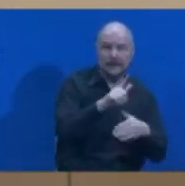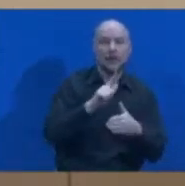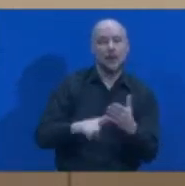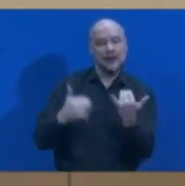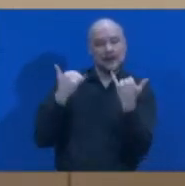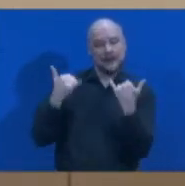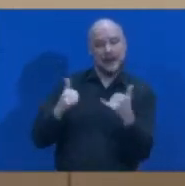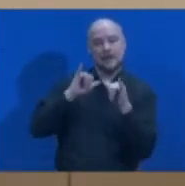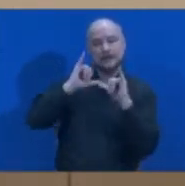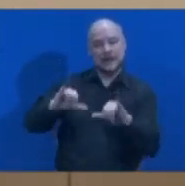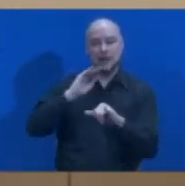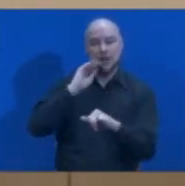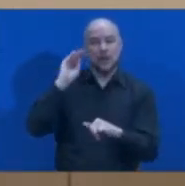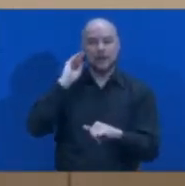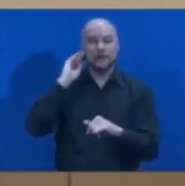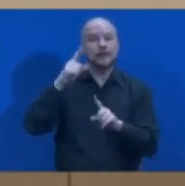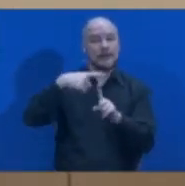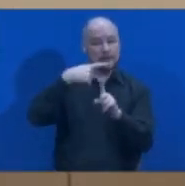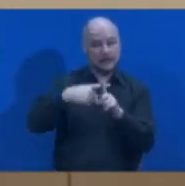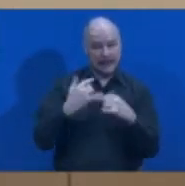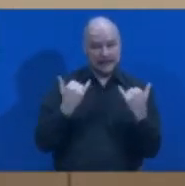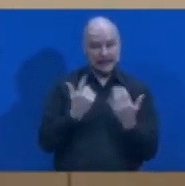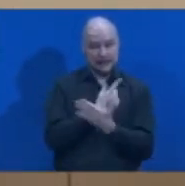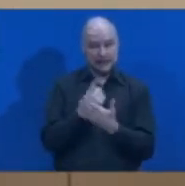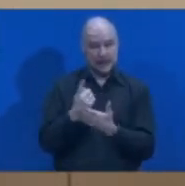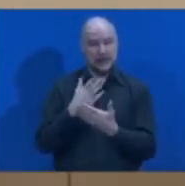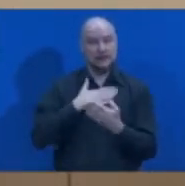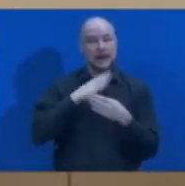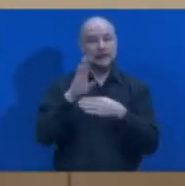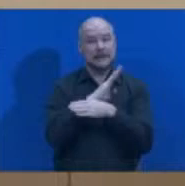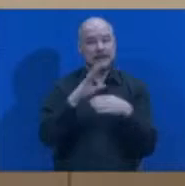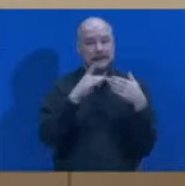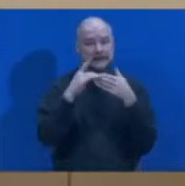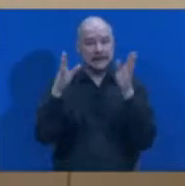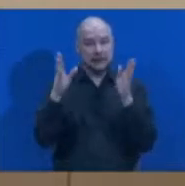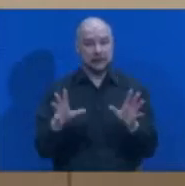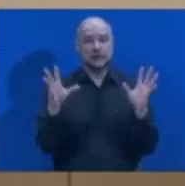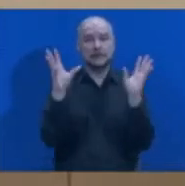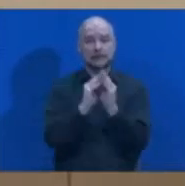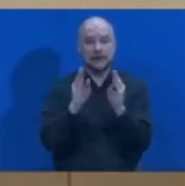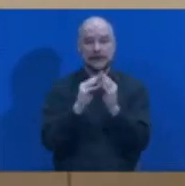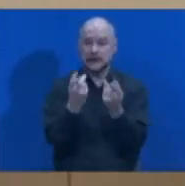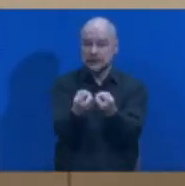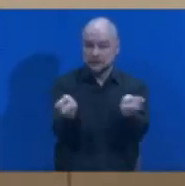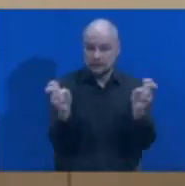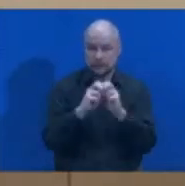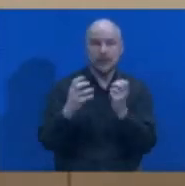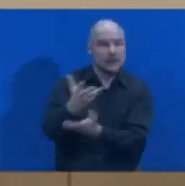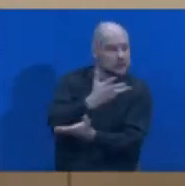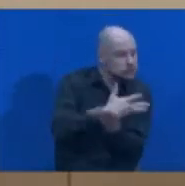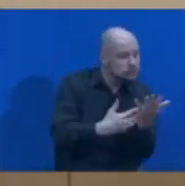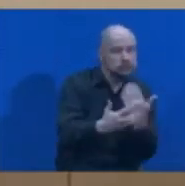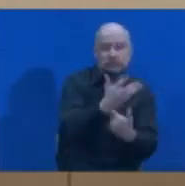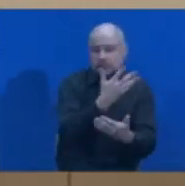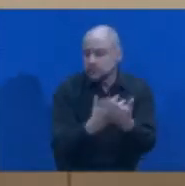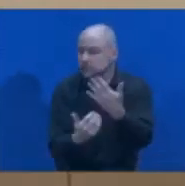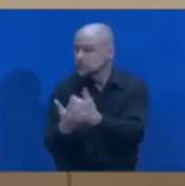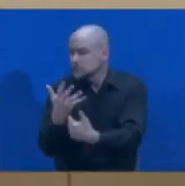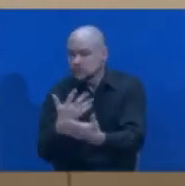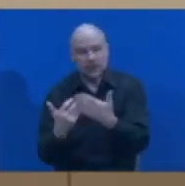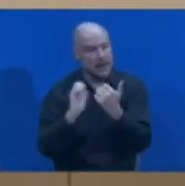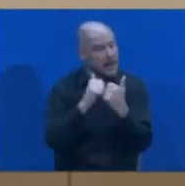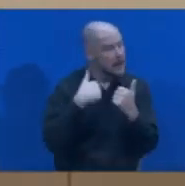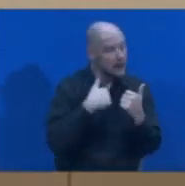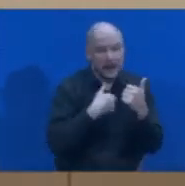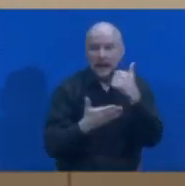Also, earlier this week, I convened another meeting of my Business Leaders Roundtable, had a very good discussion on how to assist